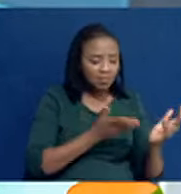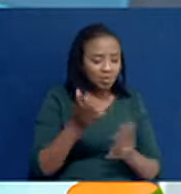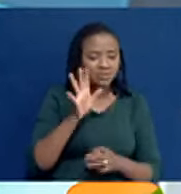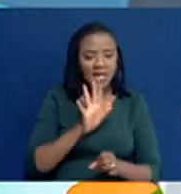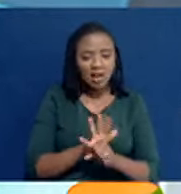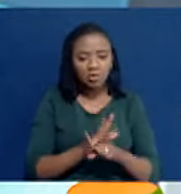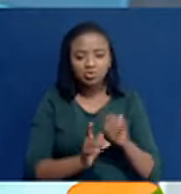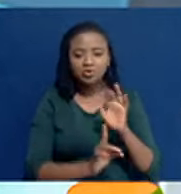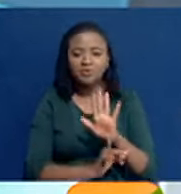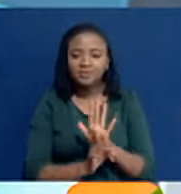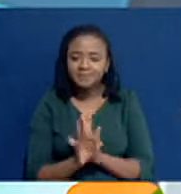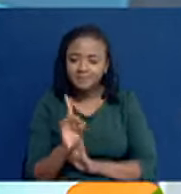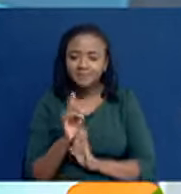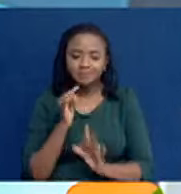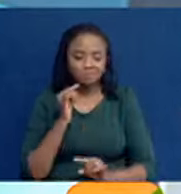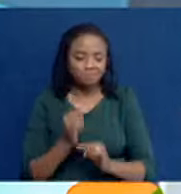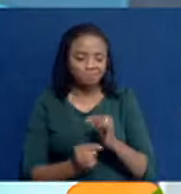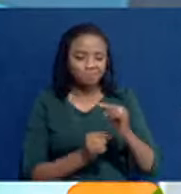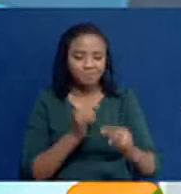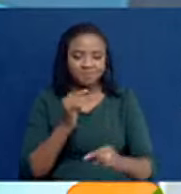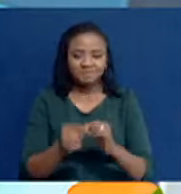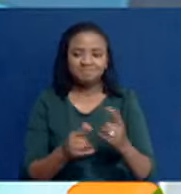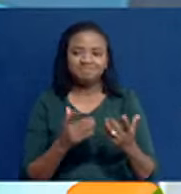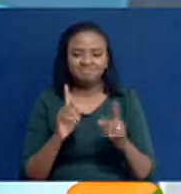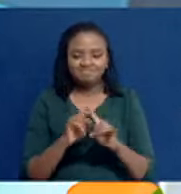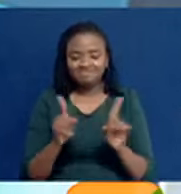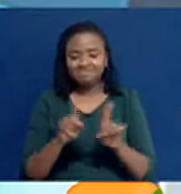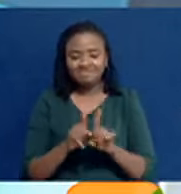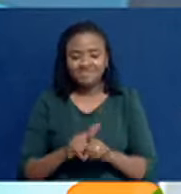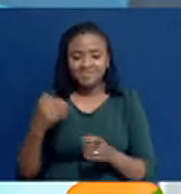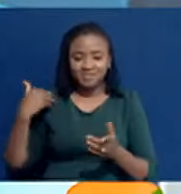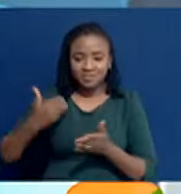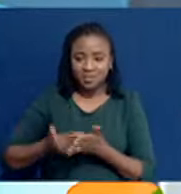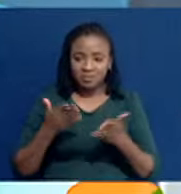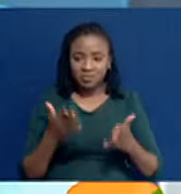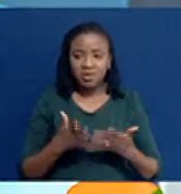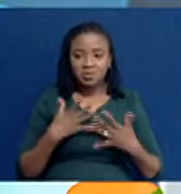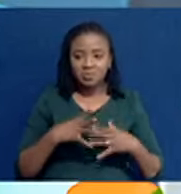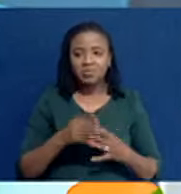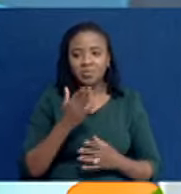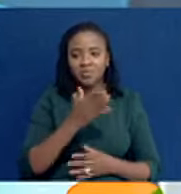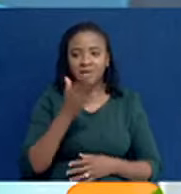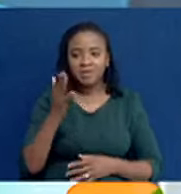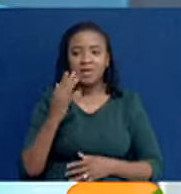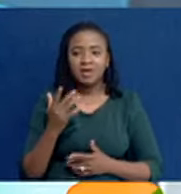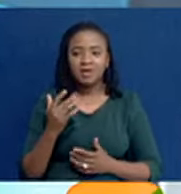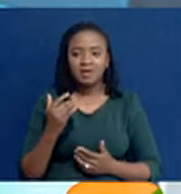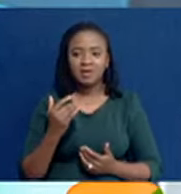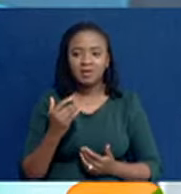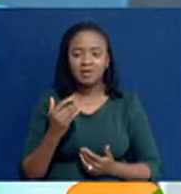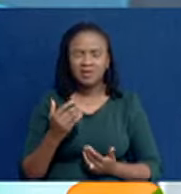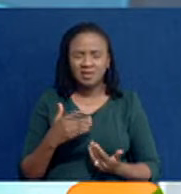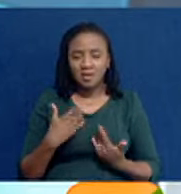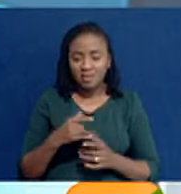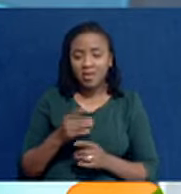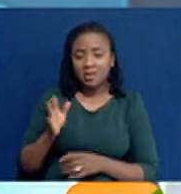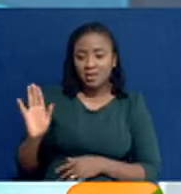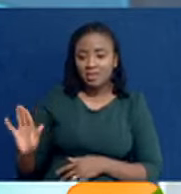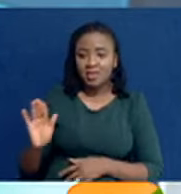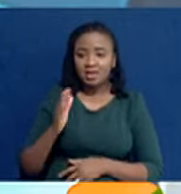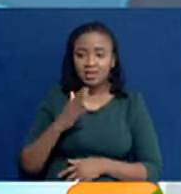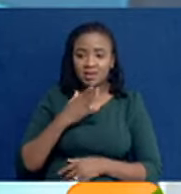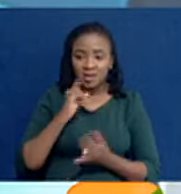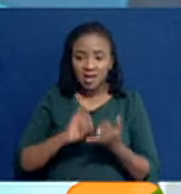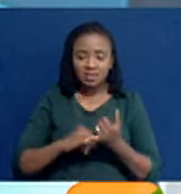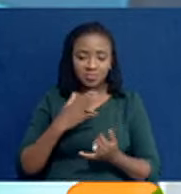and they kept on calling me back. Even now, they still call me back. Mm. So Nick was very proud of